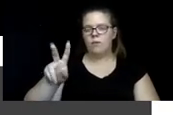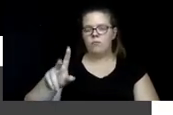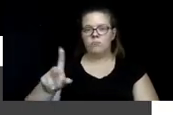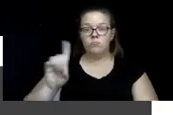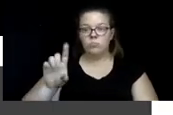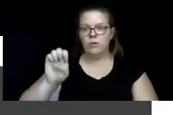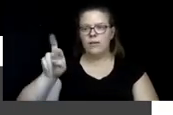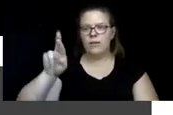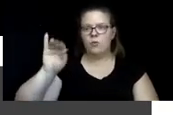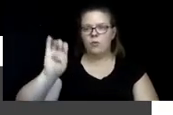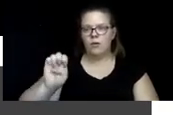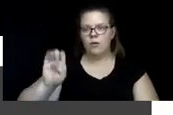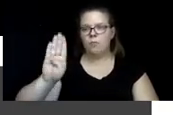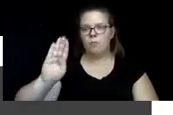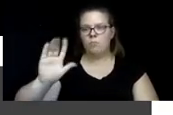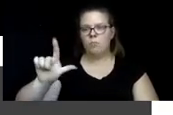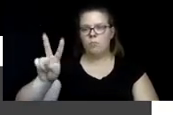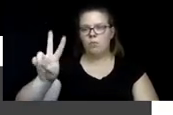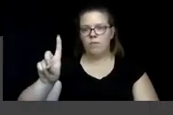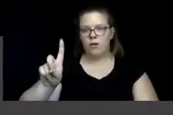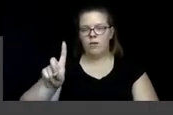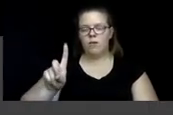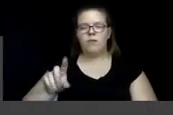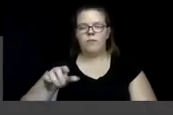from Empower. Next slide.